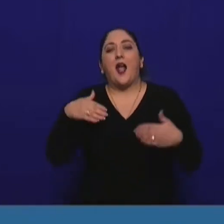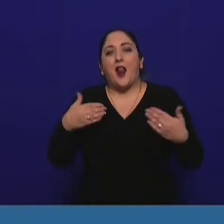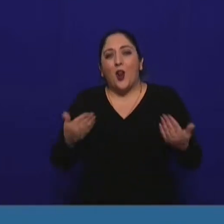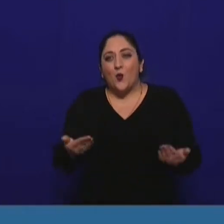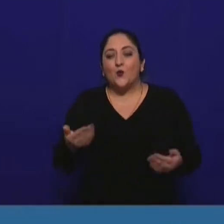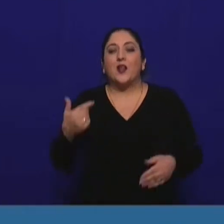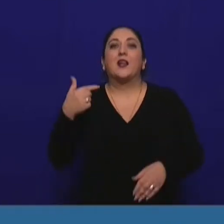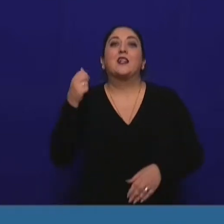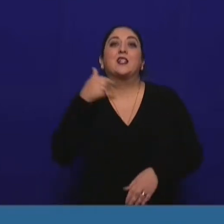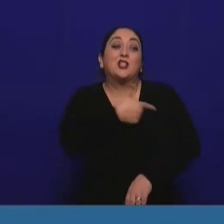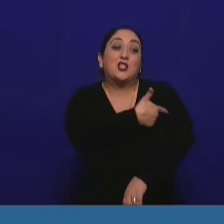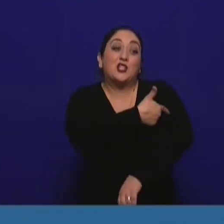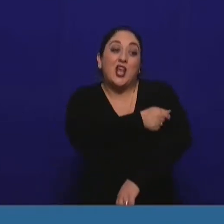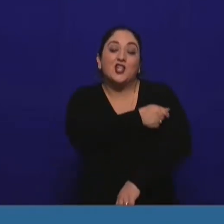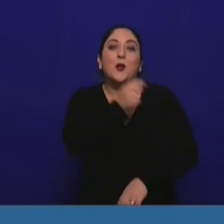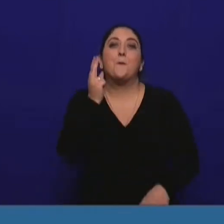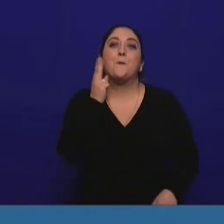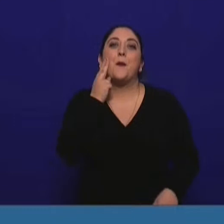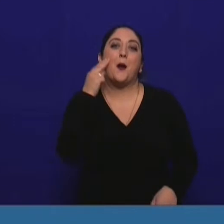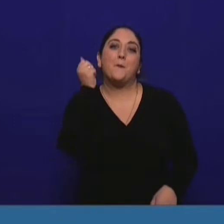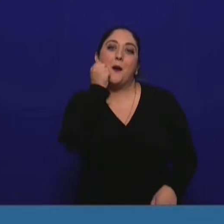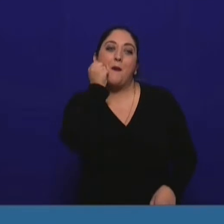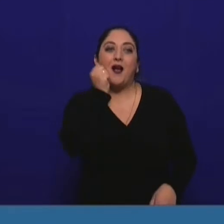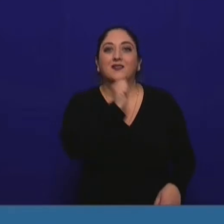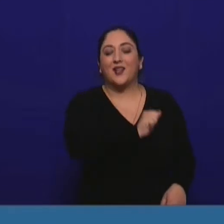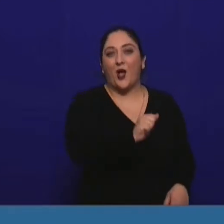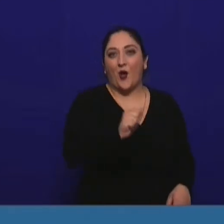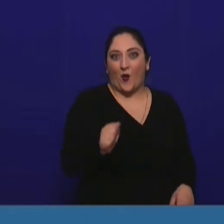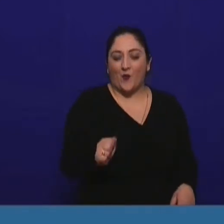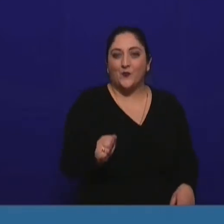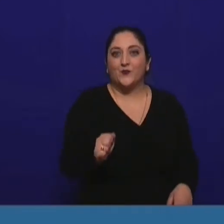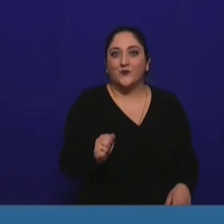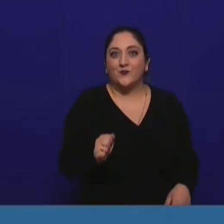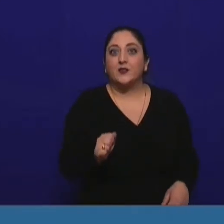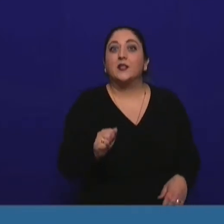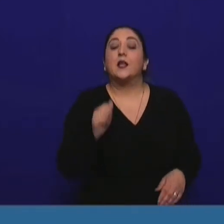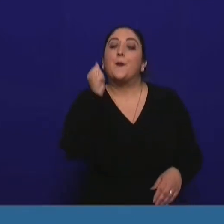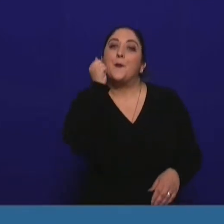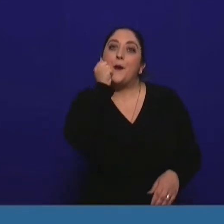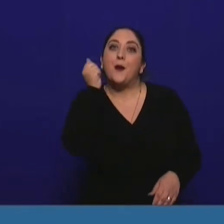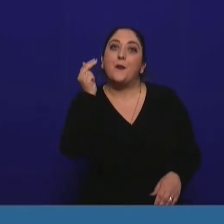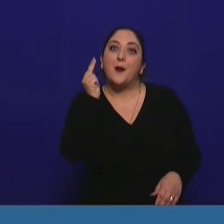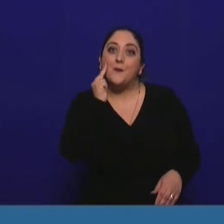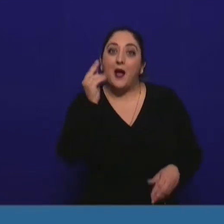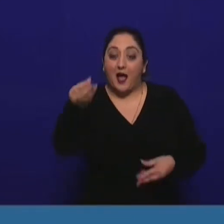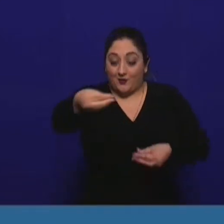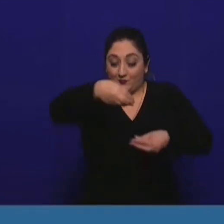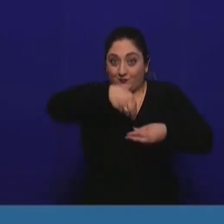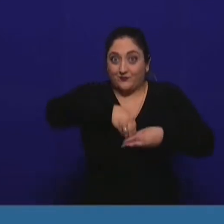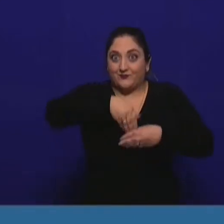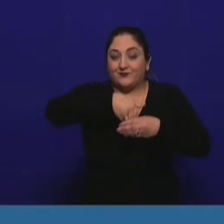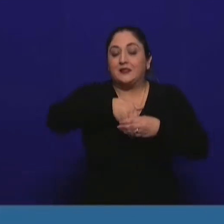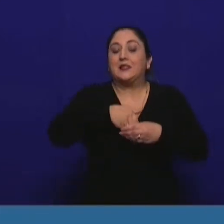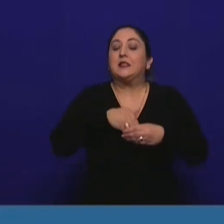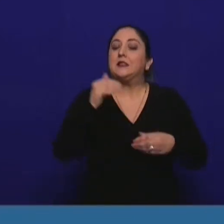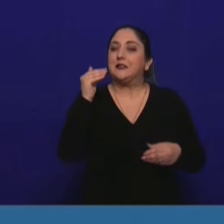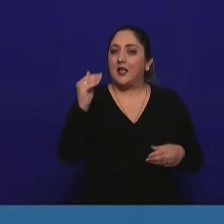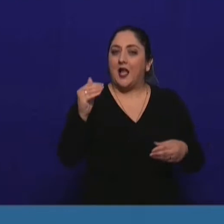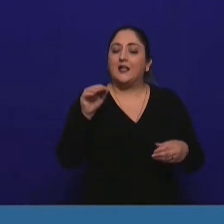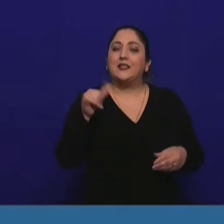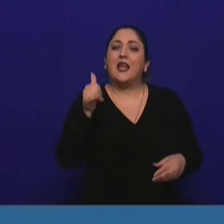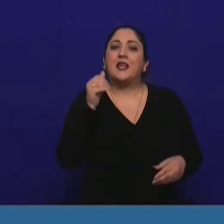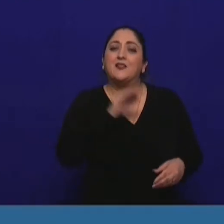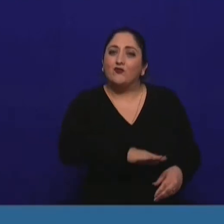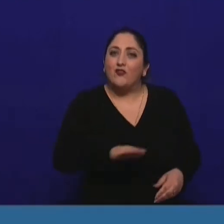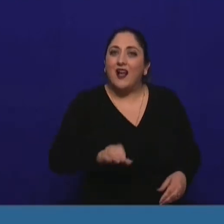lil ġenituri ta' dawn it-tfal. Allura ħatibdew tirċievu ittra id-dar ukoll jekk intom ġenituri ta' tfal li